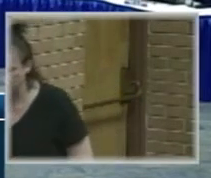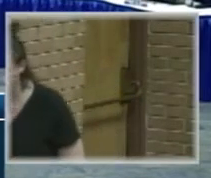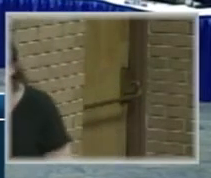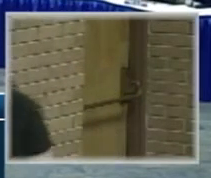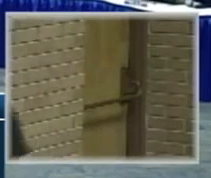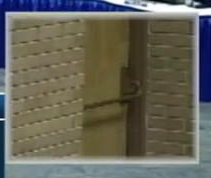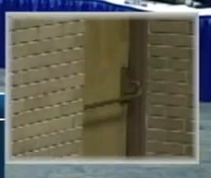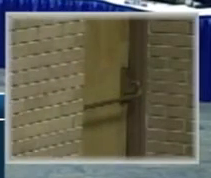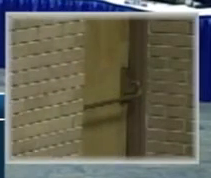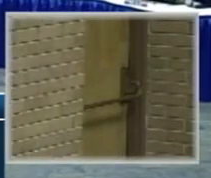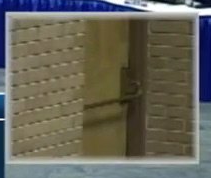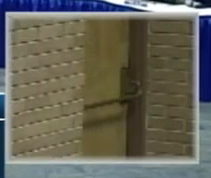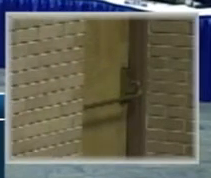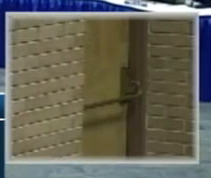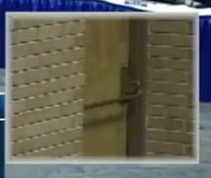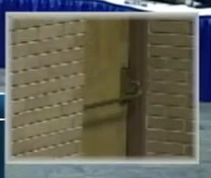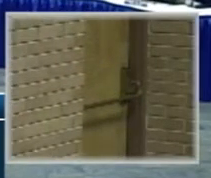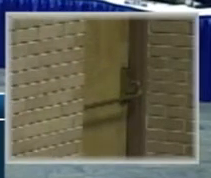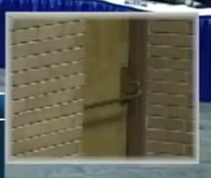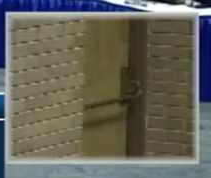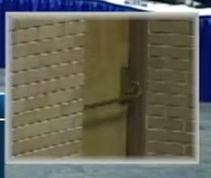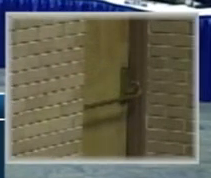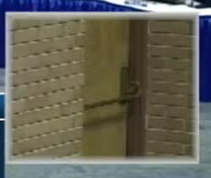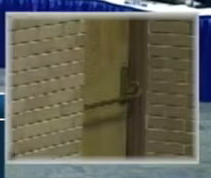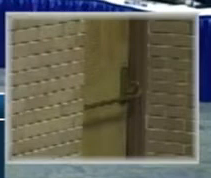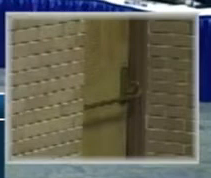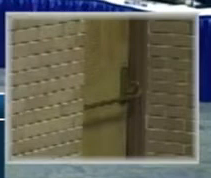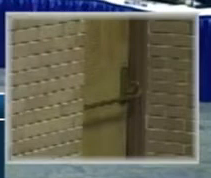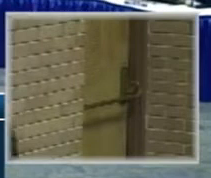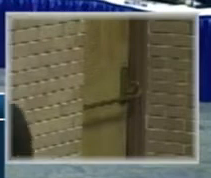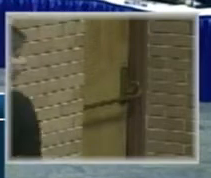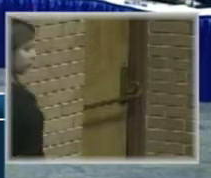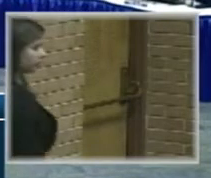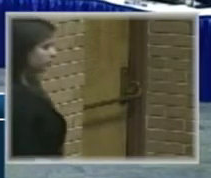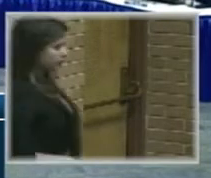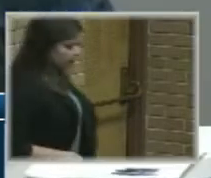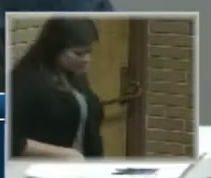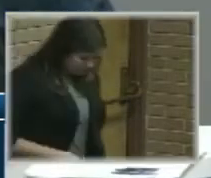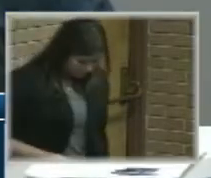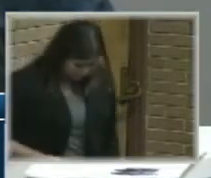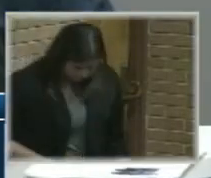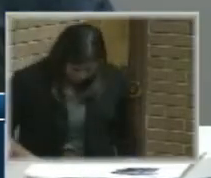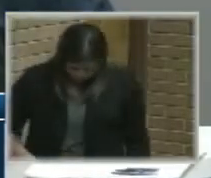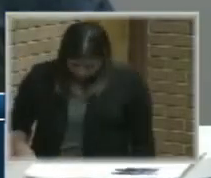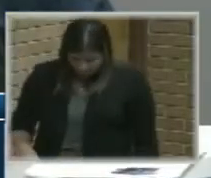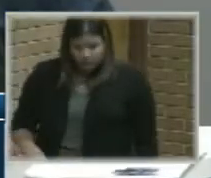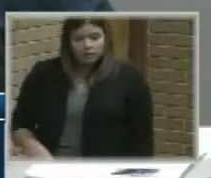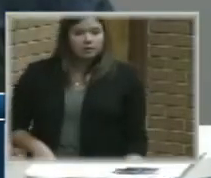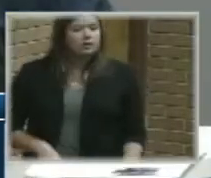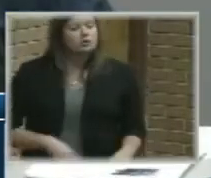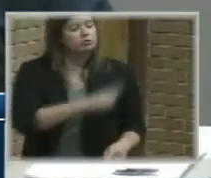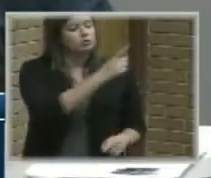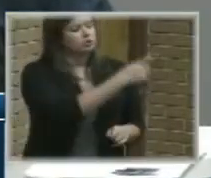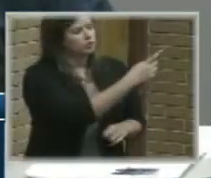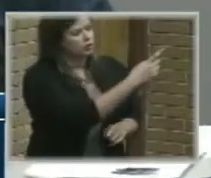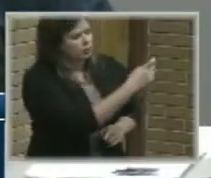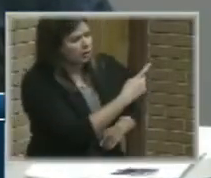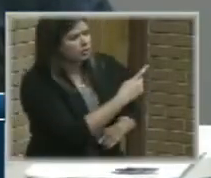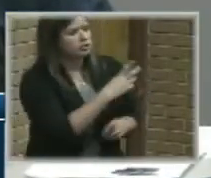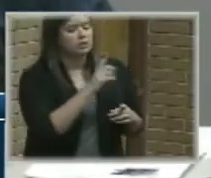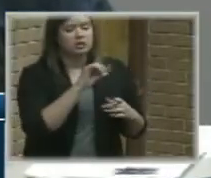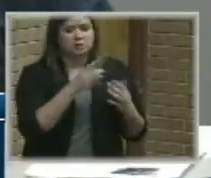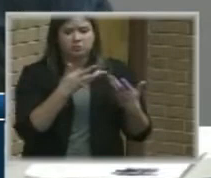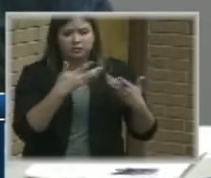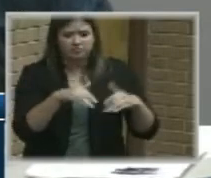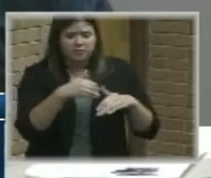Ken? Just a question for Commissioner Guyon. Did we do the mailing of the notice of this